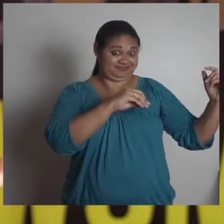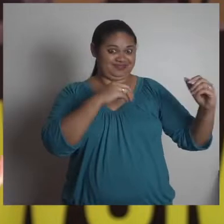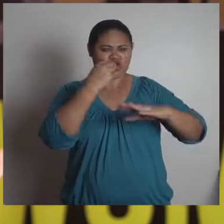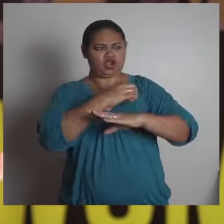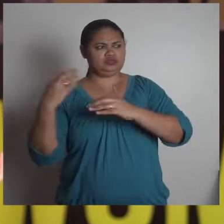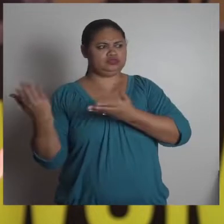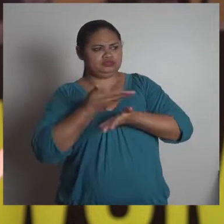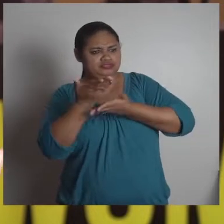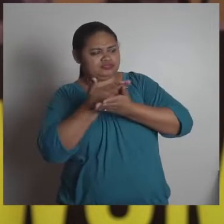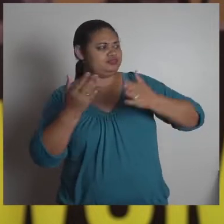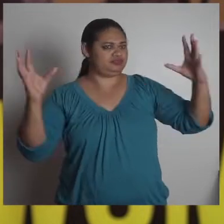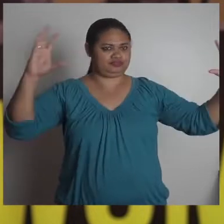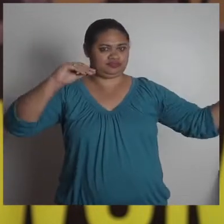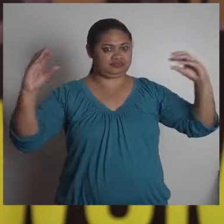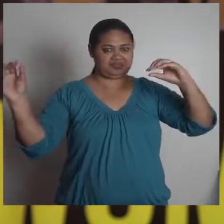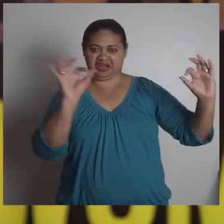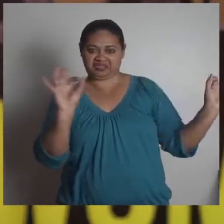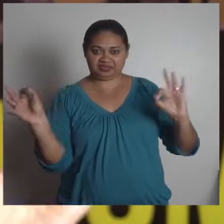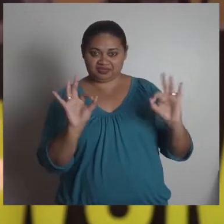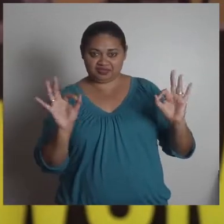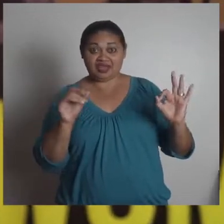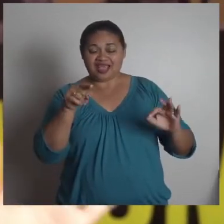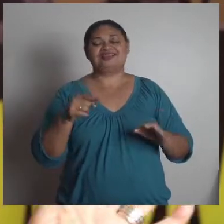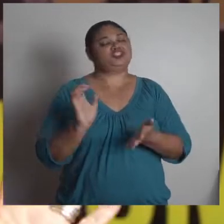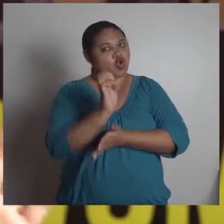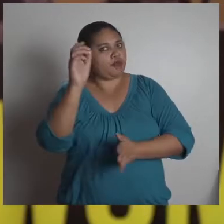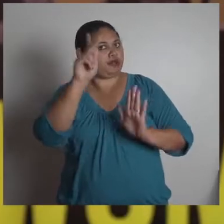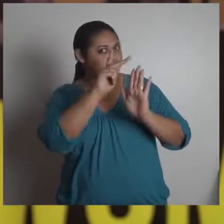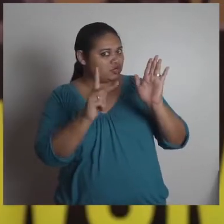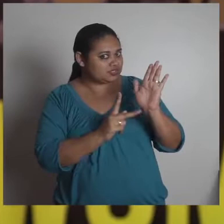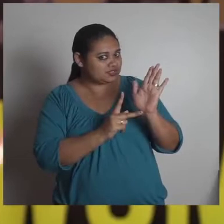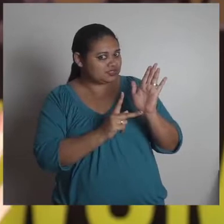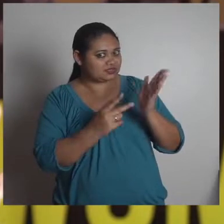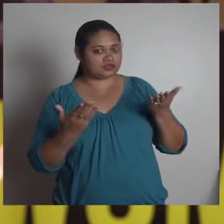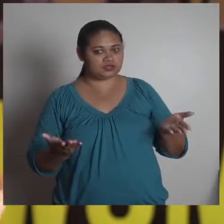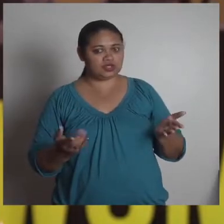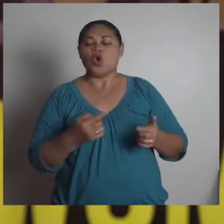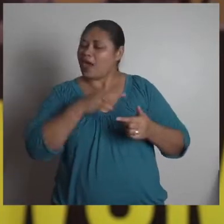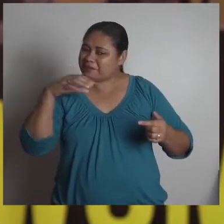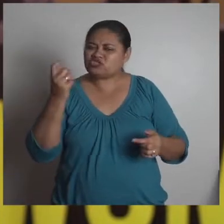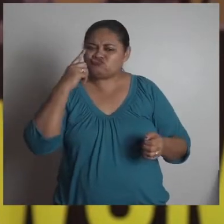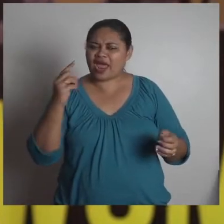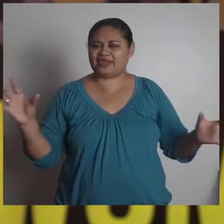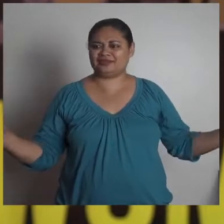to this government part. And so that is a problem of economic policy.